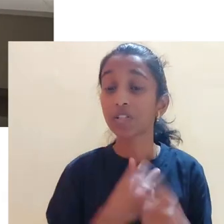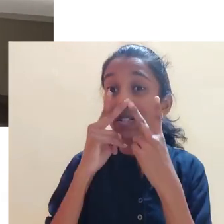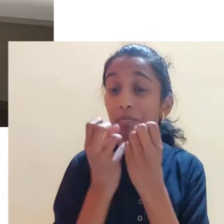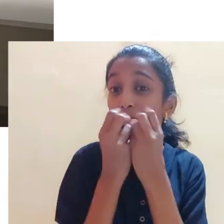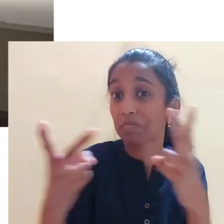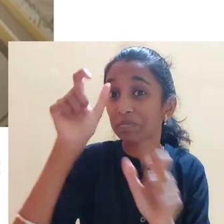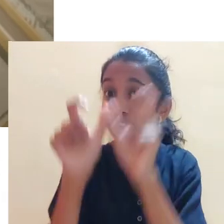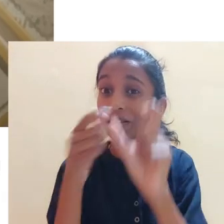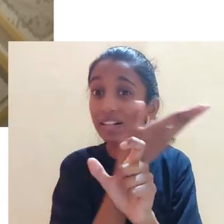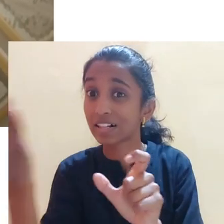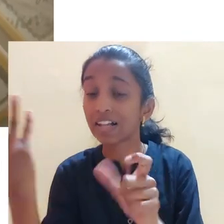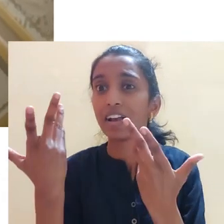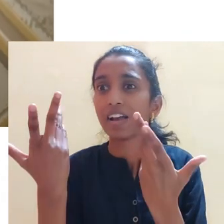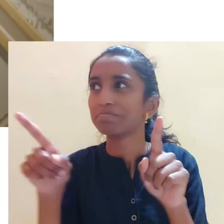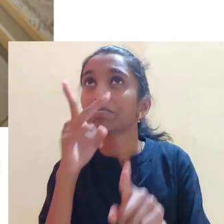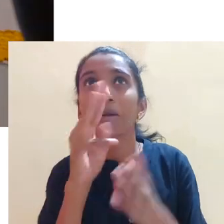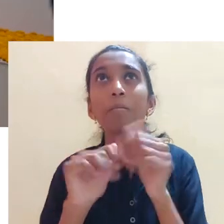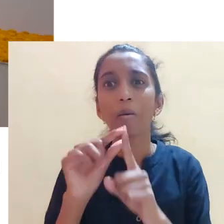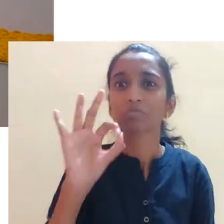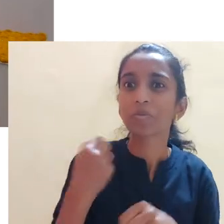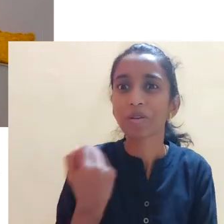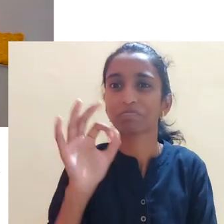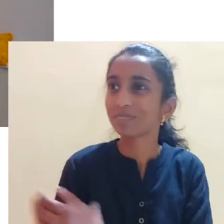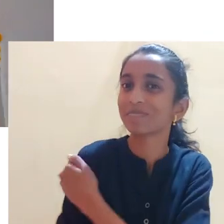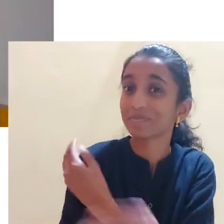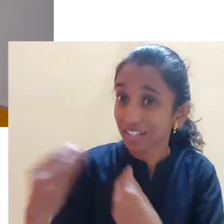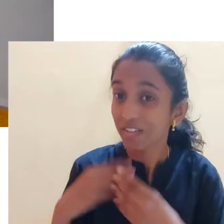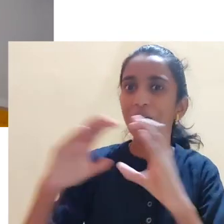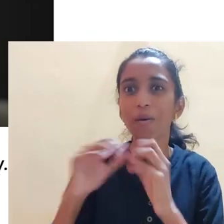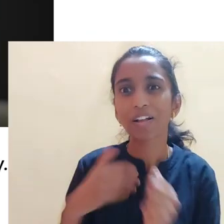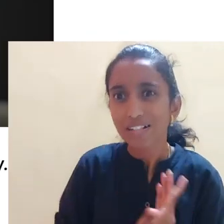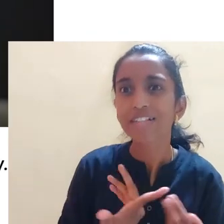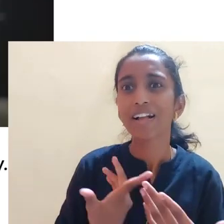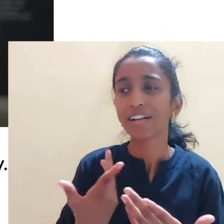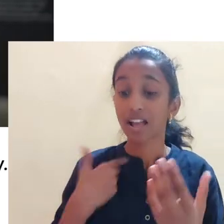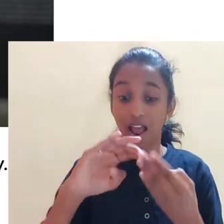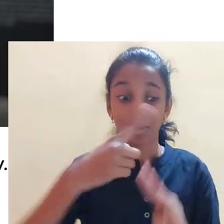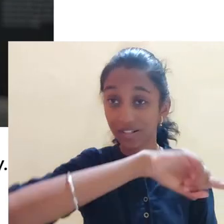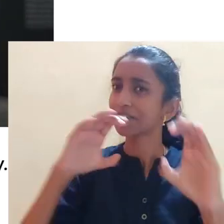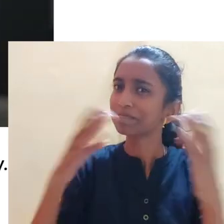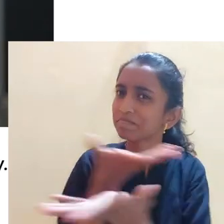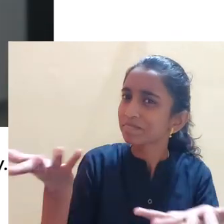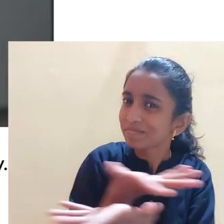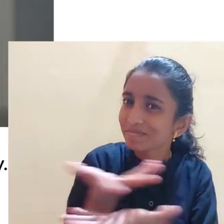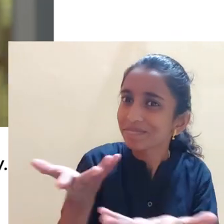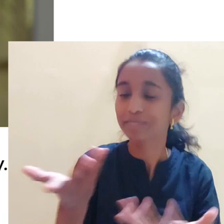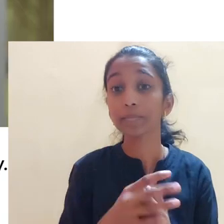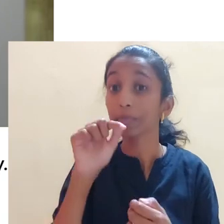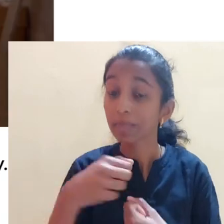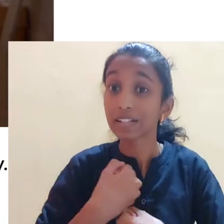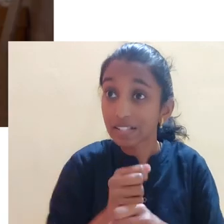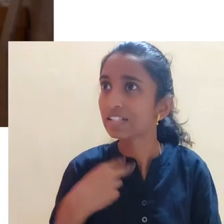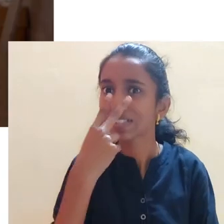into Bangalore City. We saw a different kind of people who are appreciating our work or talking to us and interacting with that